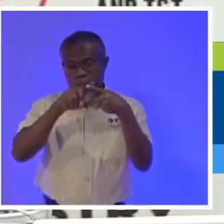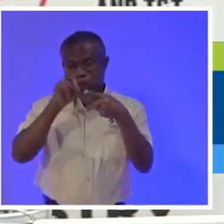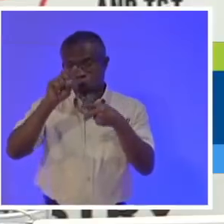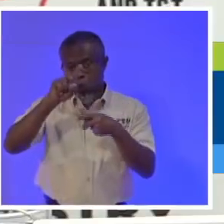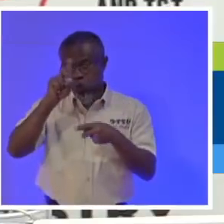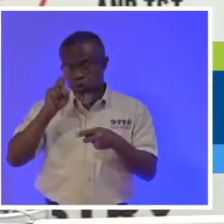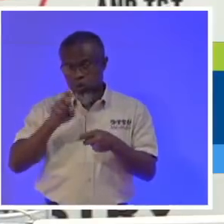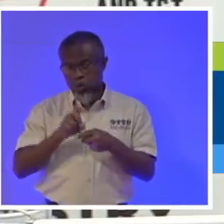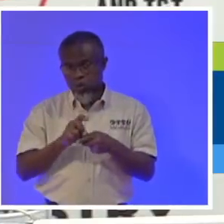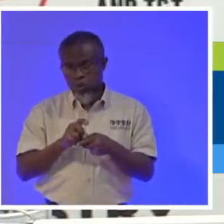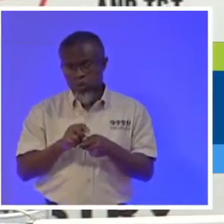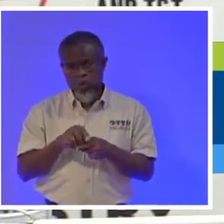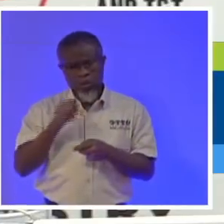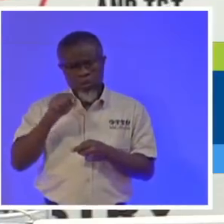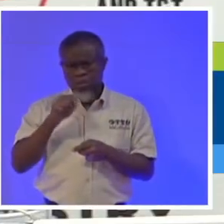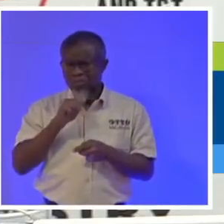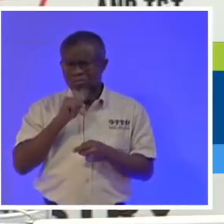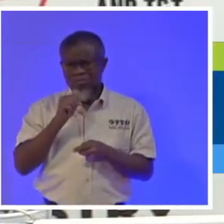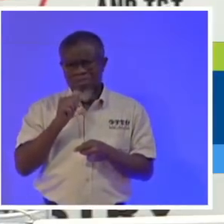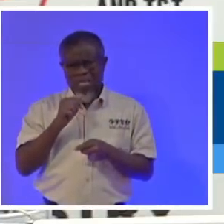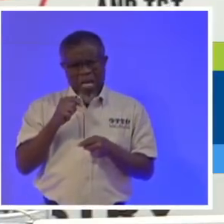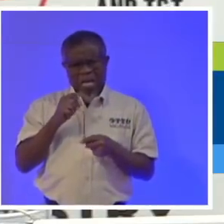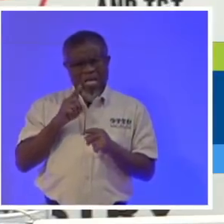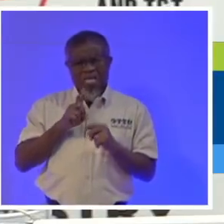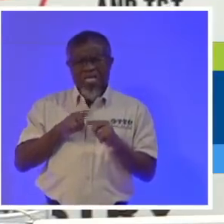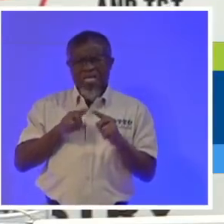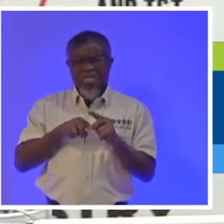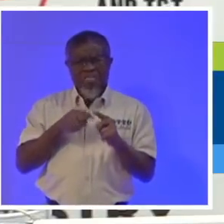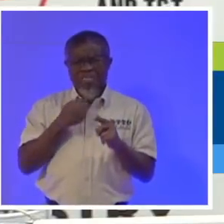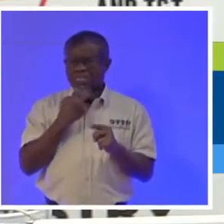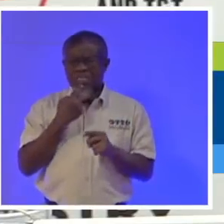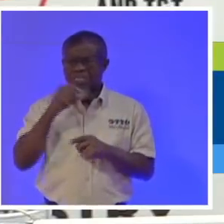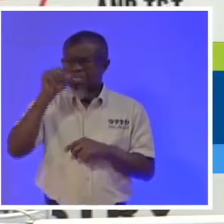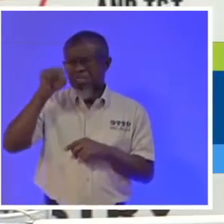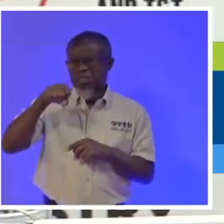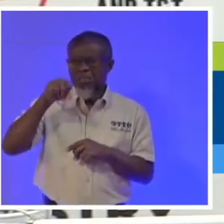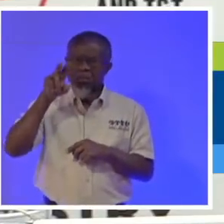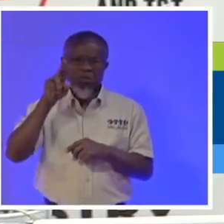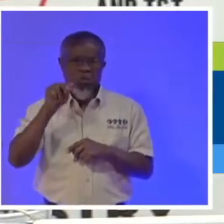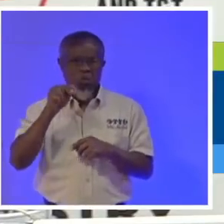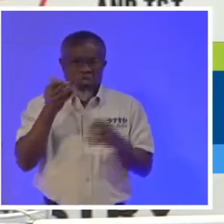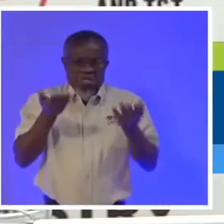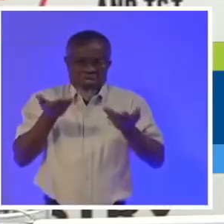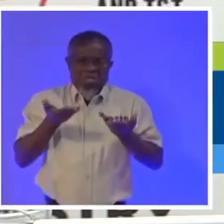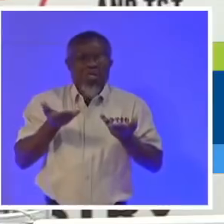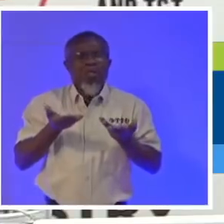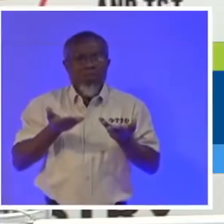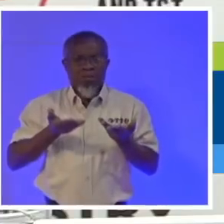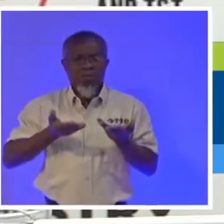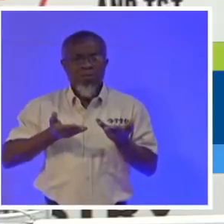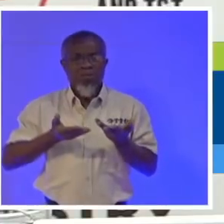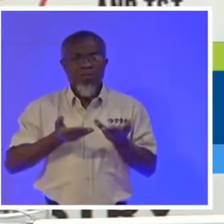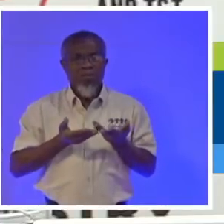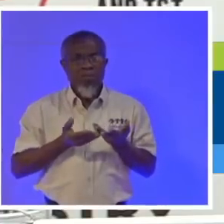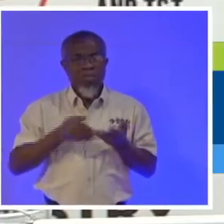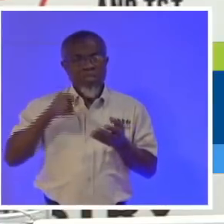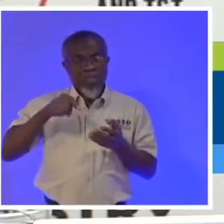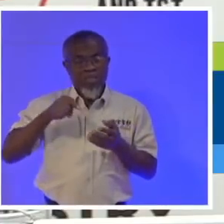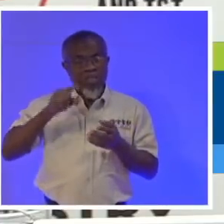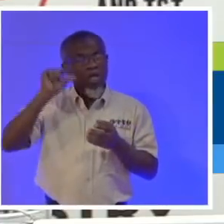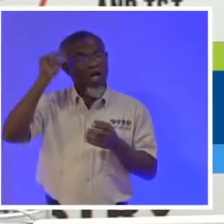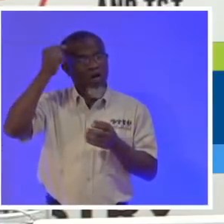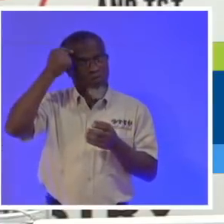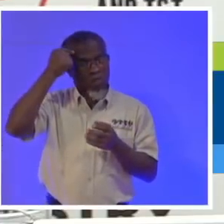this is not something that I will say yea or nay to on the air. This is something that the government will